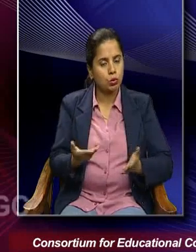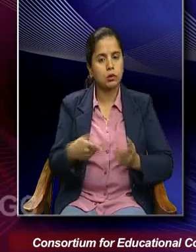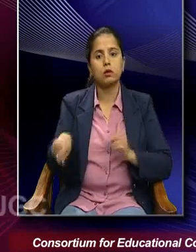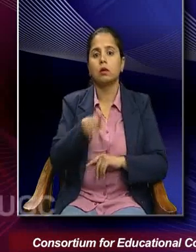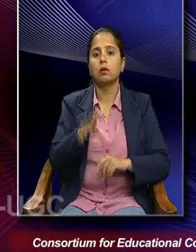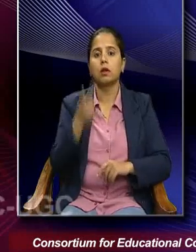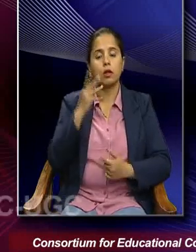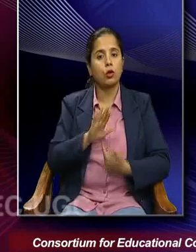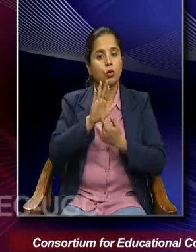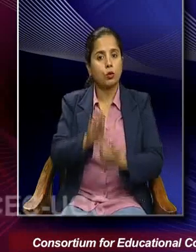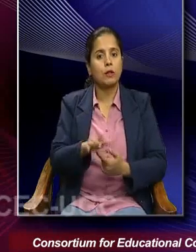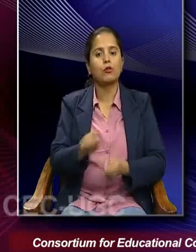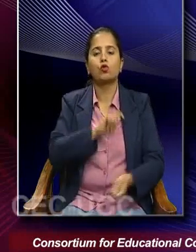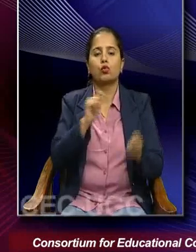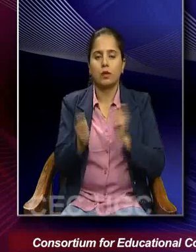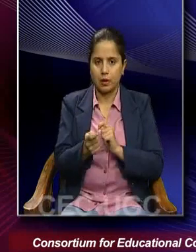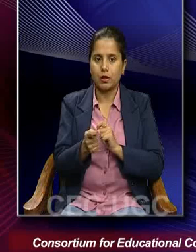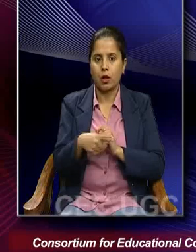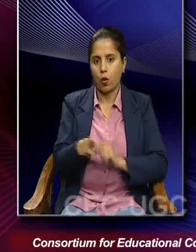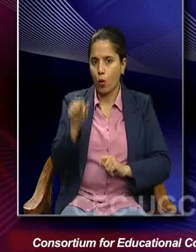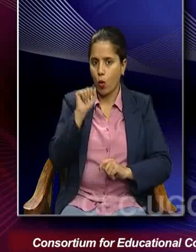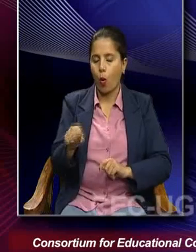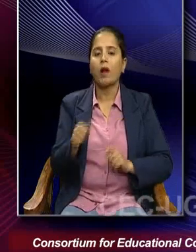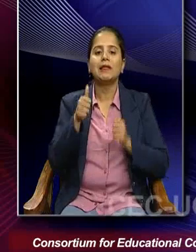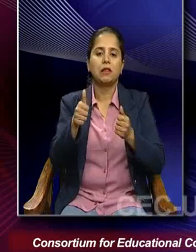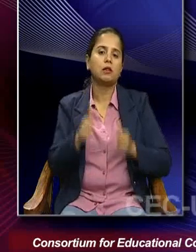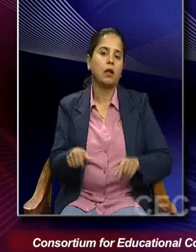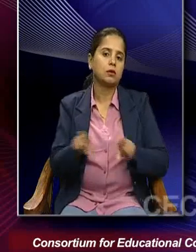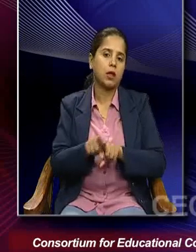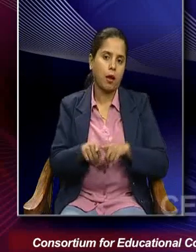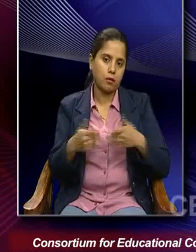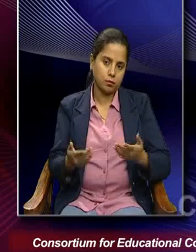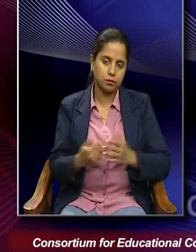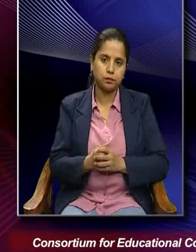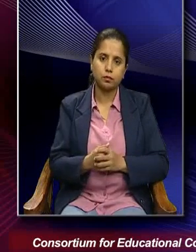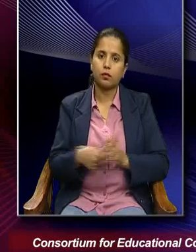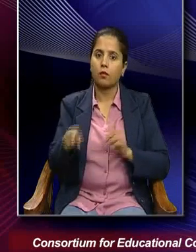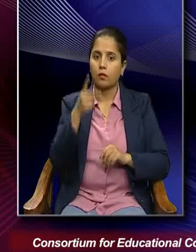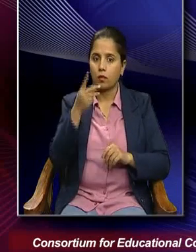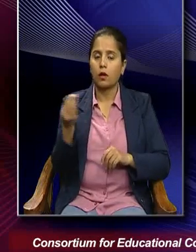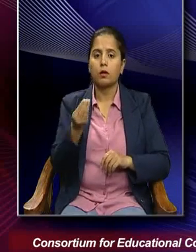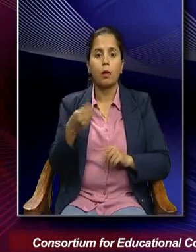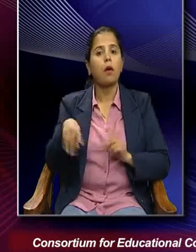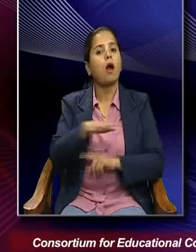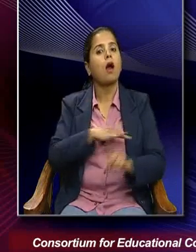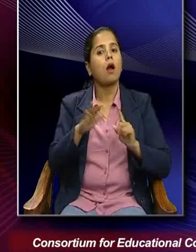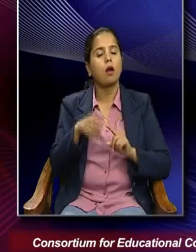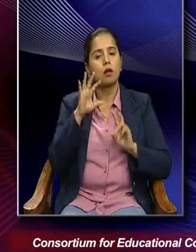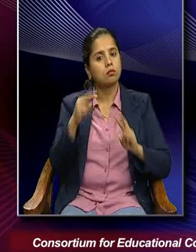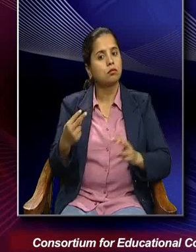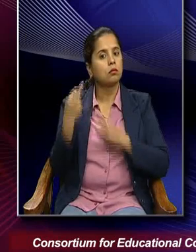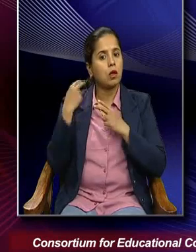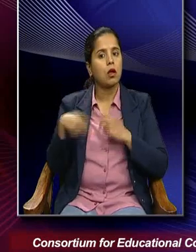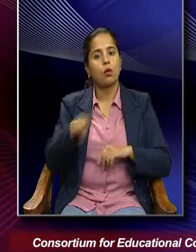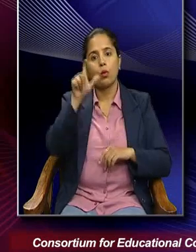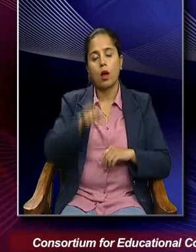bring about a change in his result. It is by such means, that is reflecting on